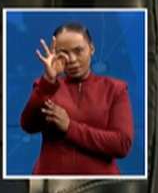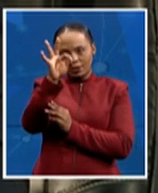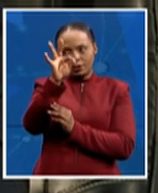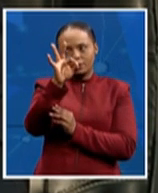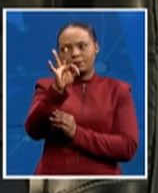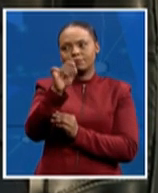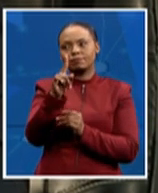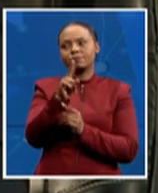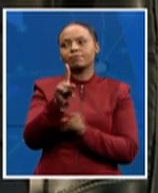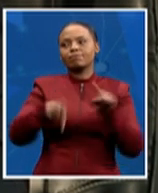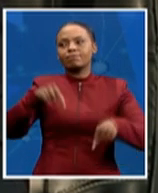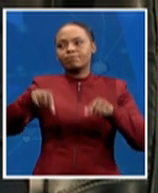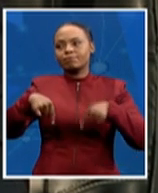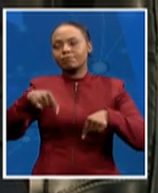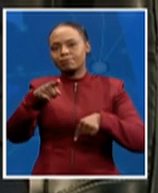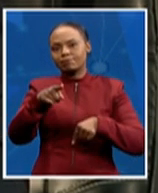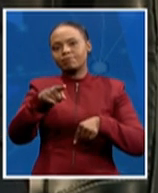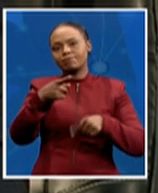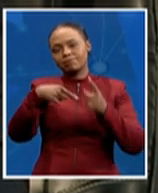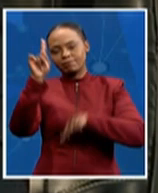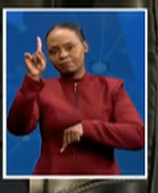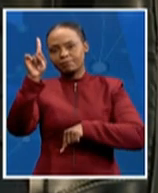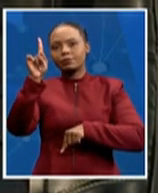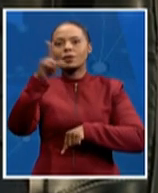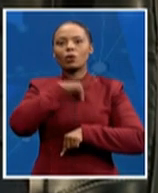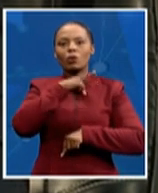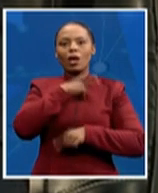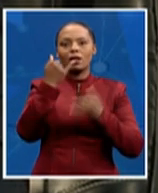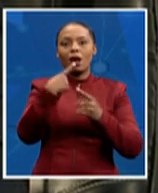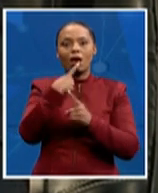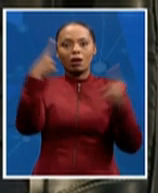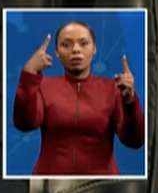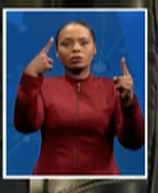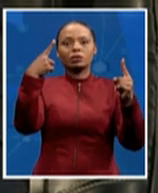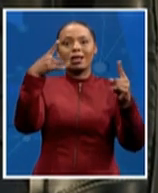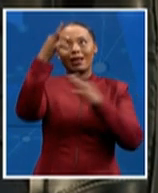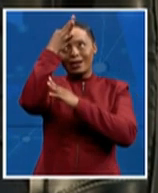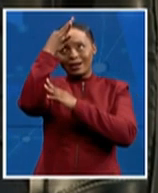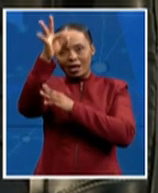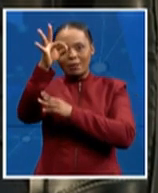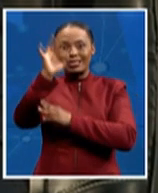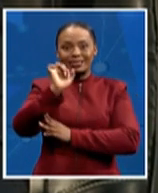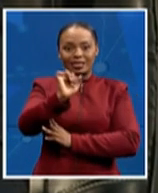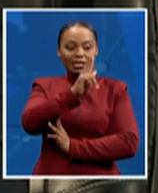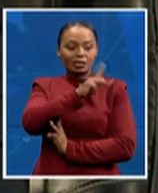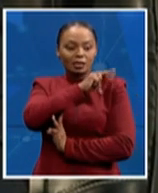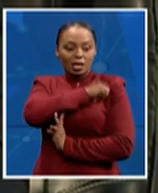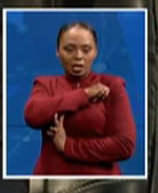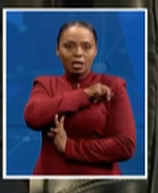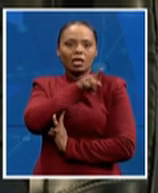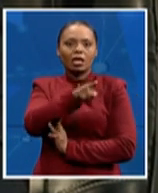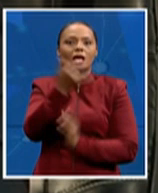this opportunity to announce that as government of KwaZulu-Natal, we are rolling out the second phase